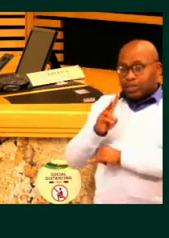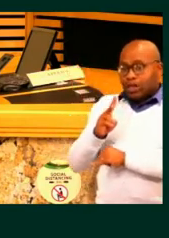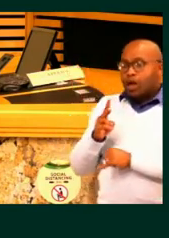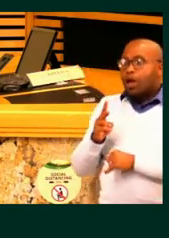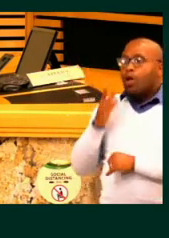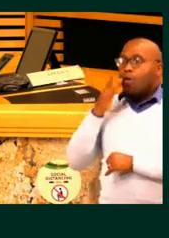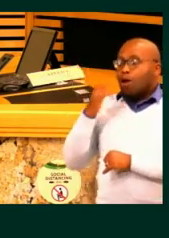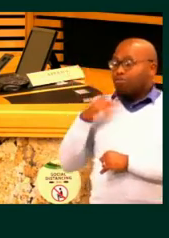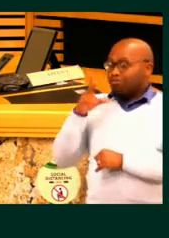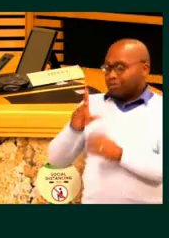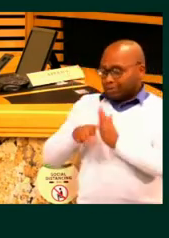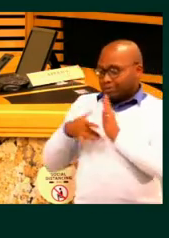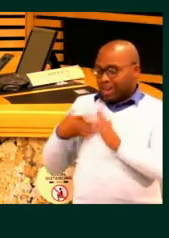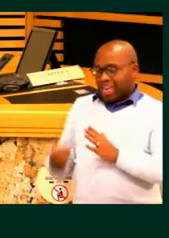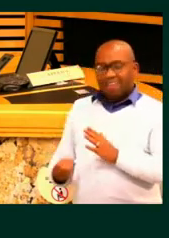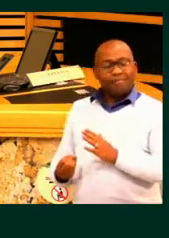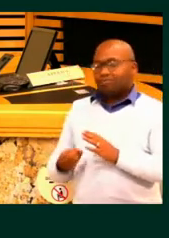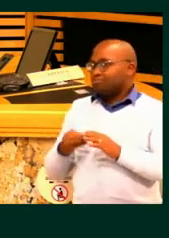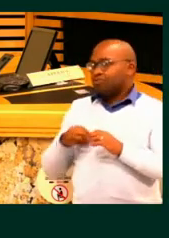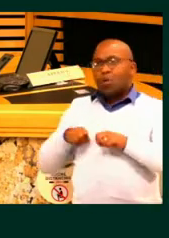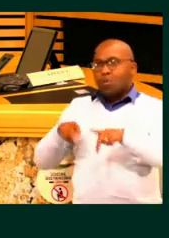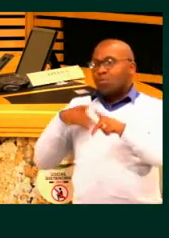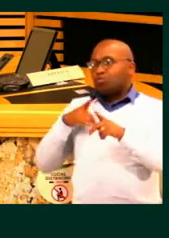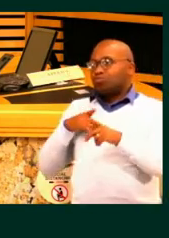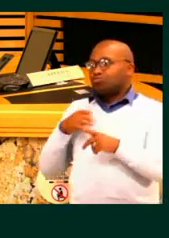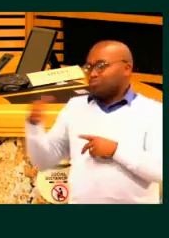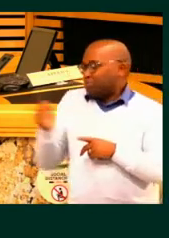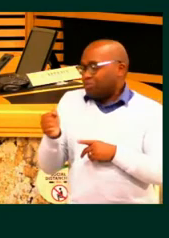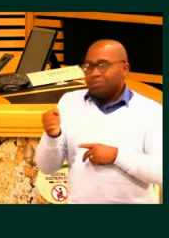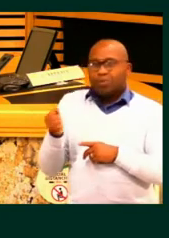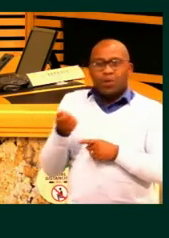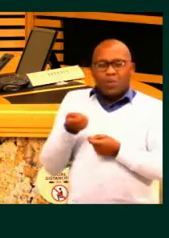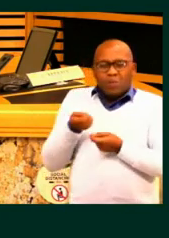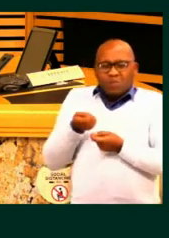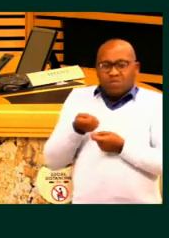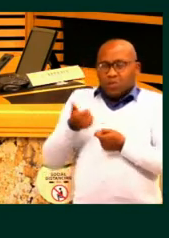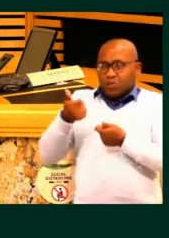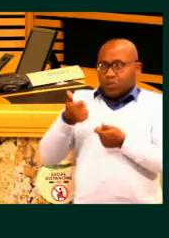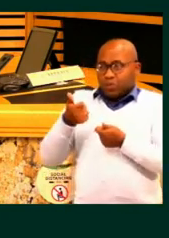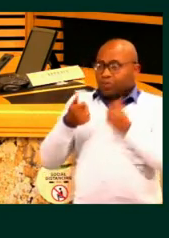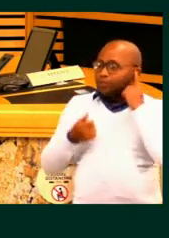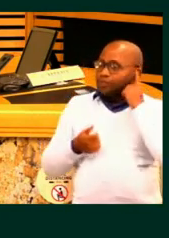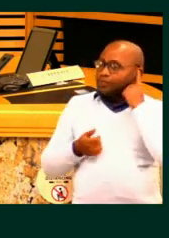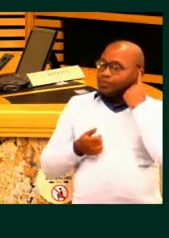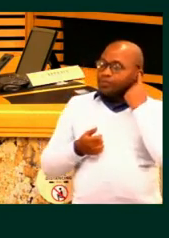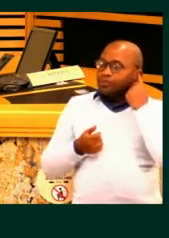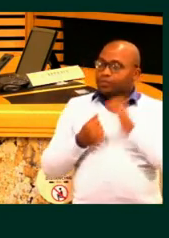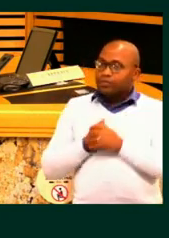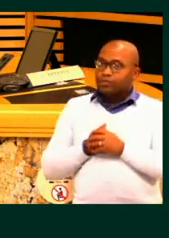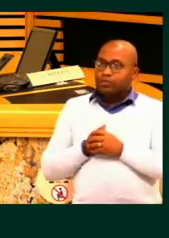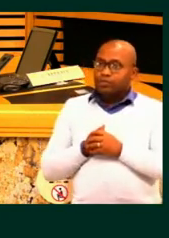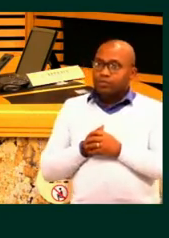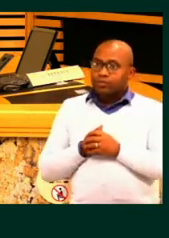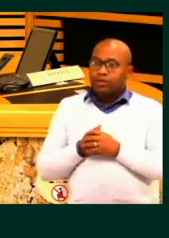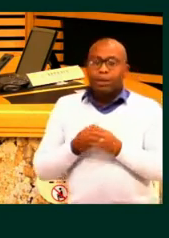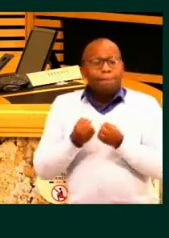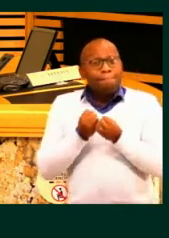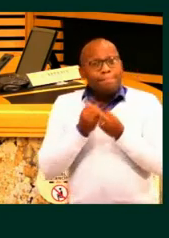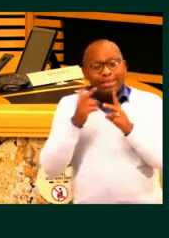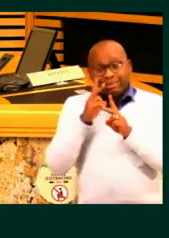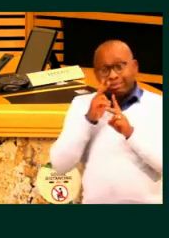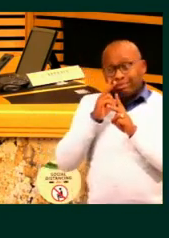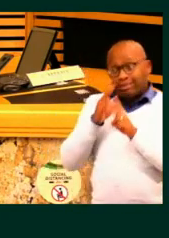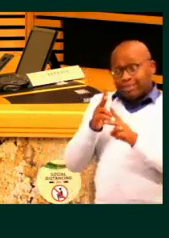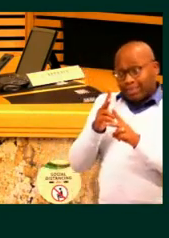a disability past researchers found that managers report that they really see disabled workers in their